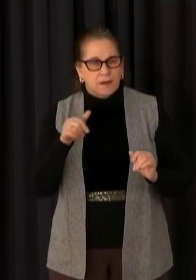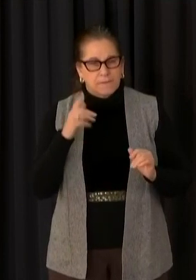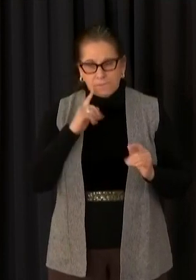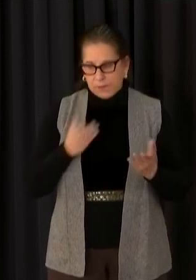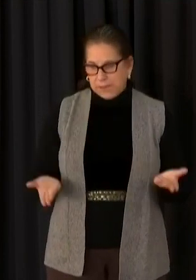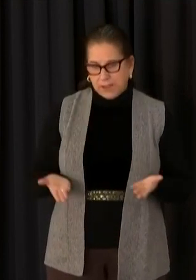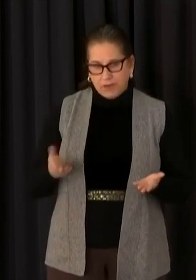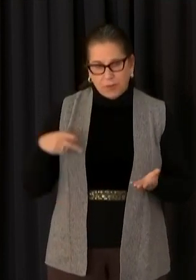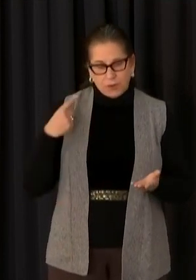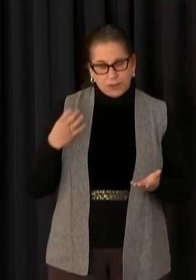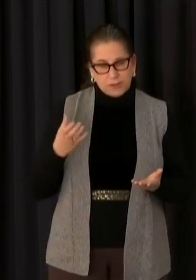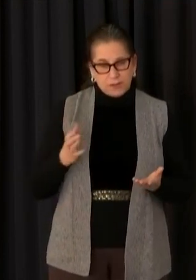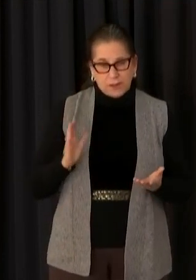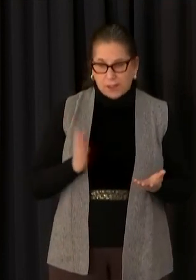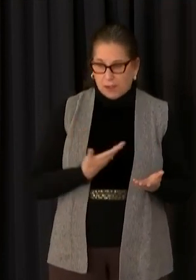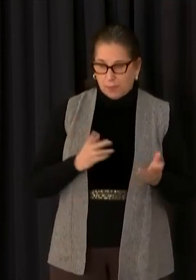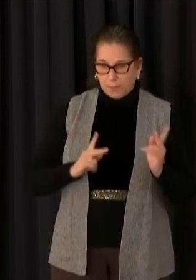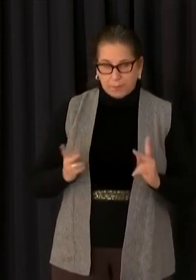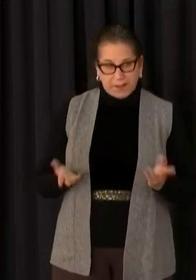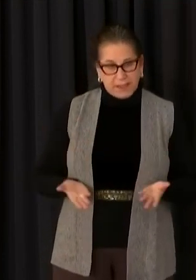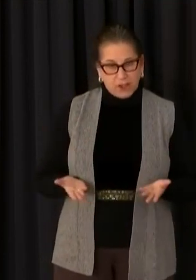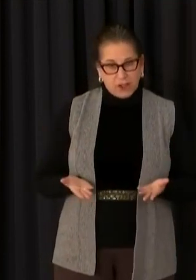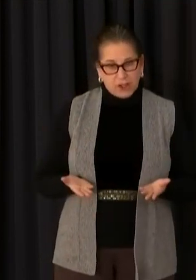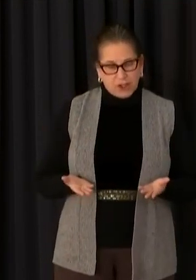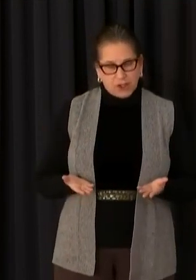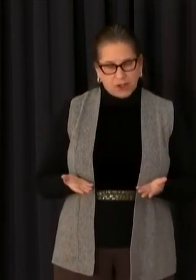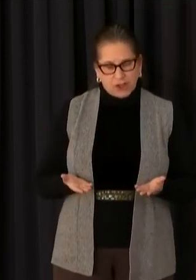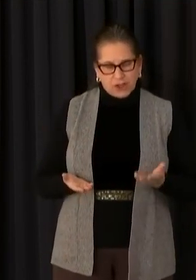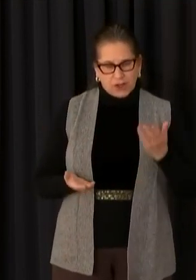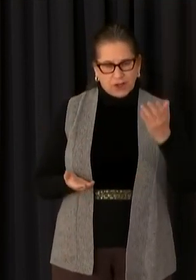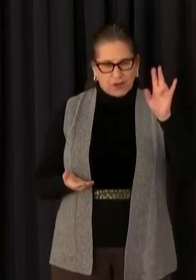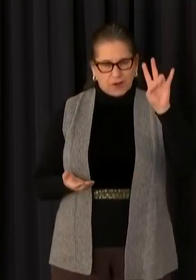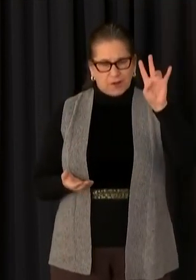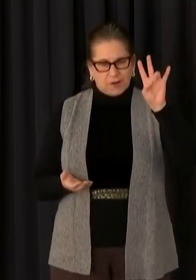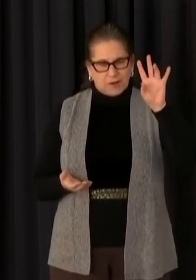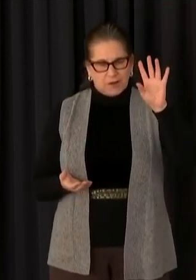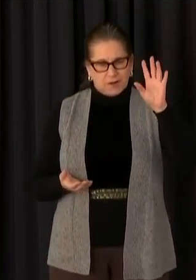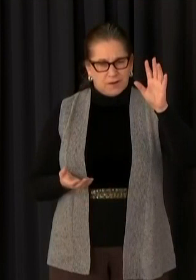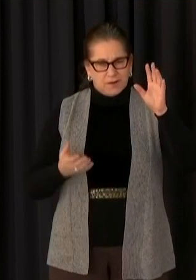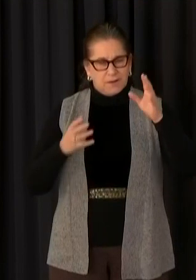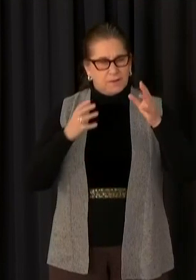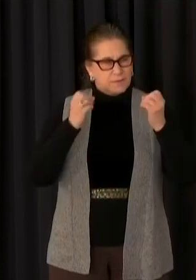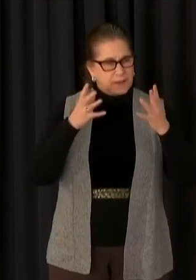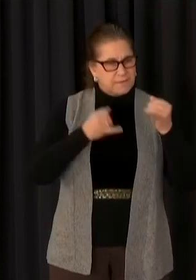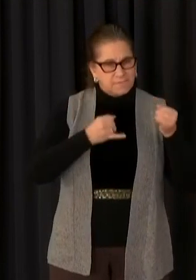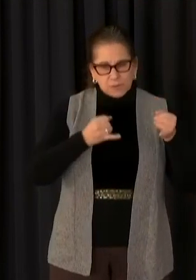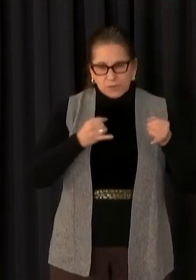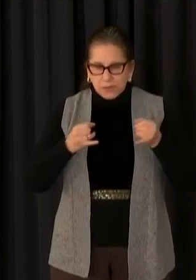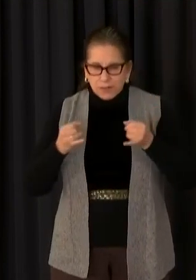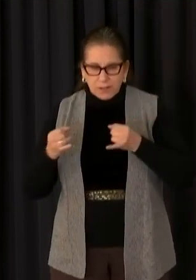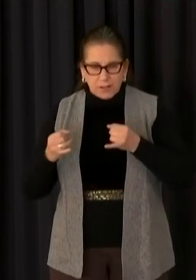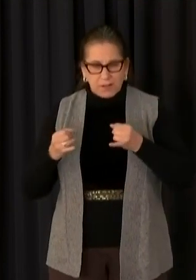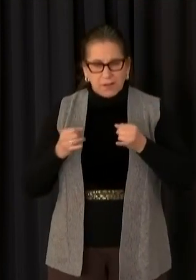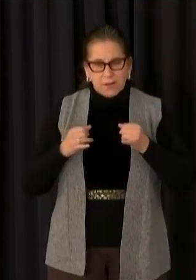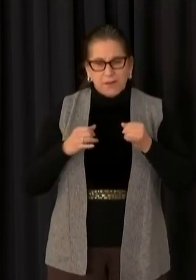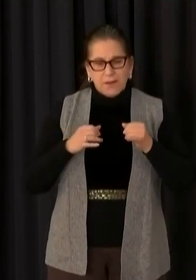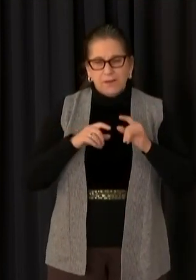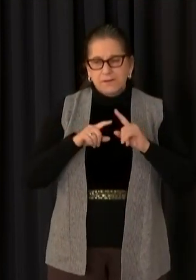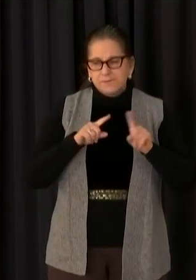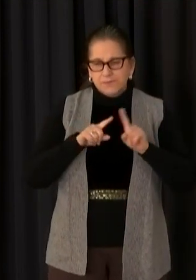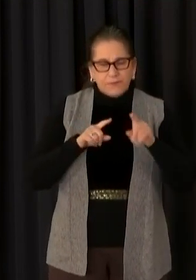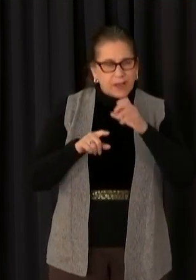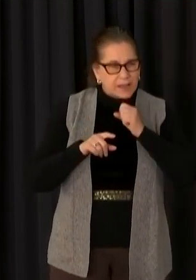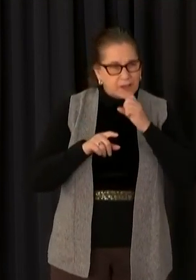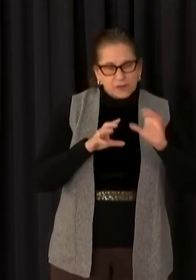Columbia, and when we looked at our population in terms of the number of individuals in our population by certain age